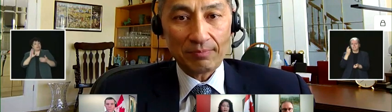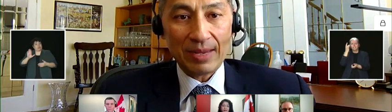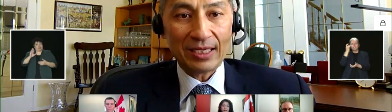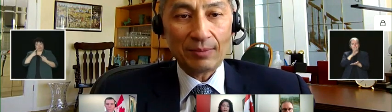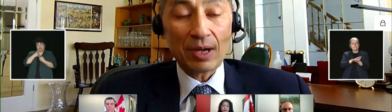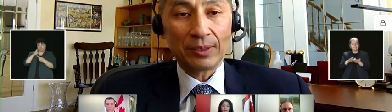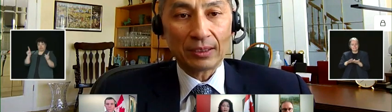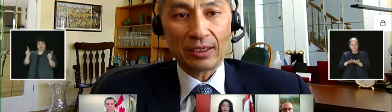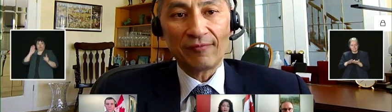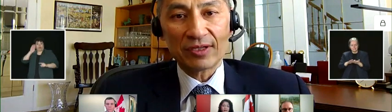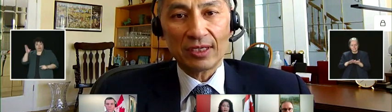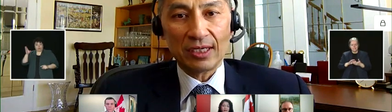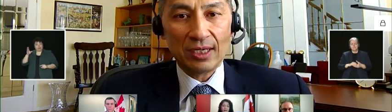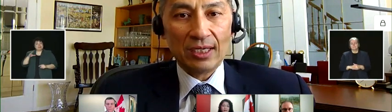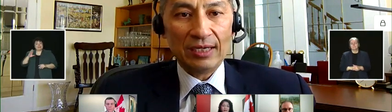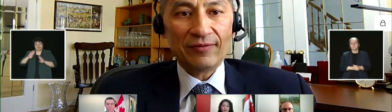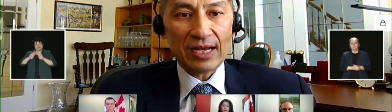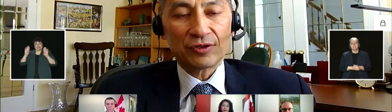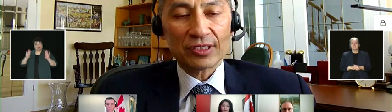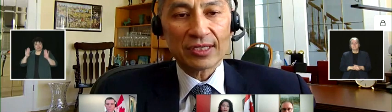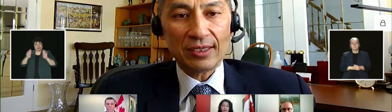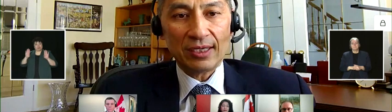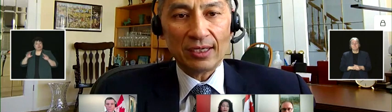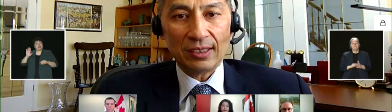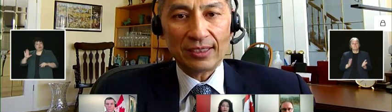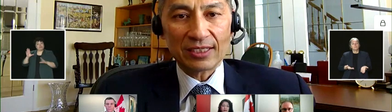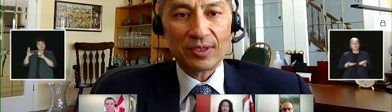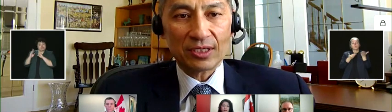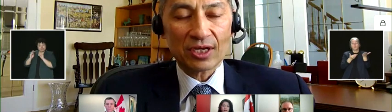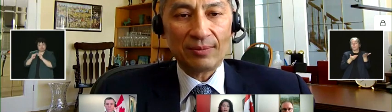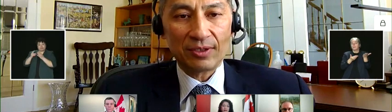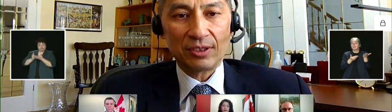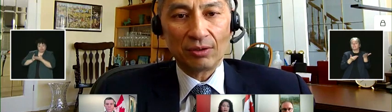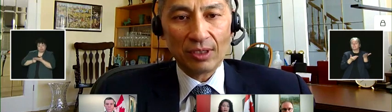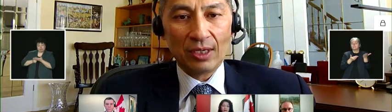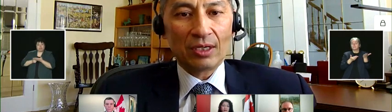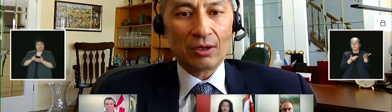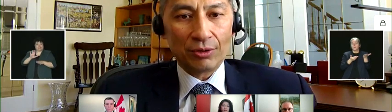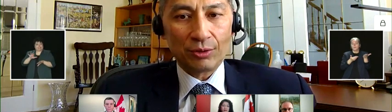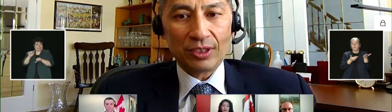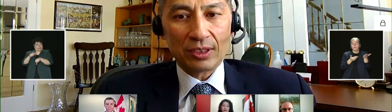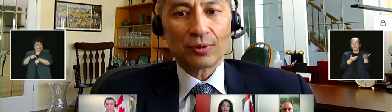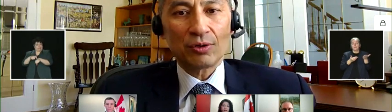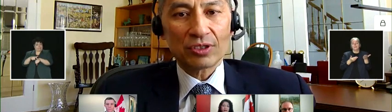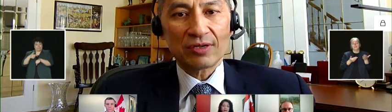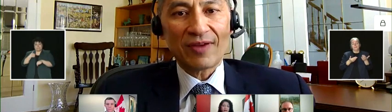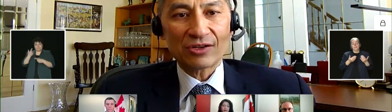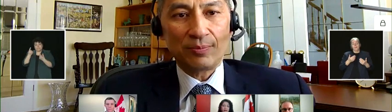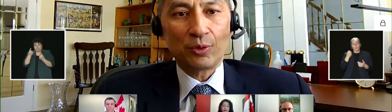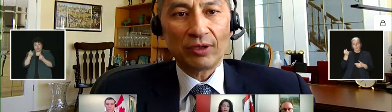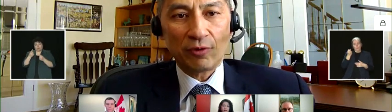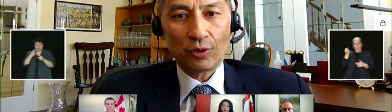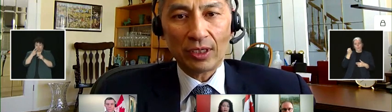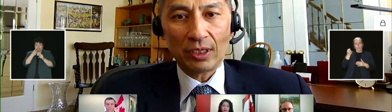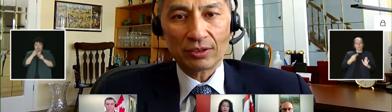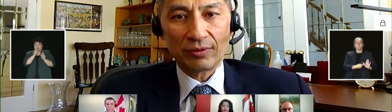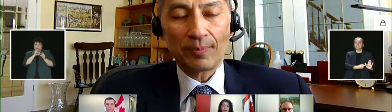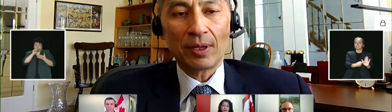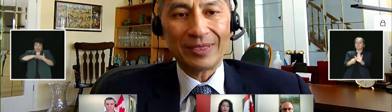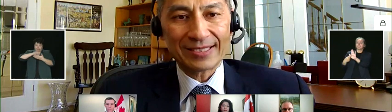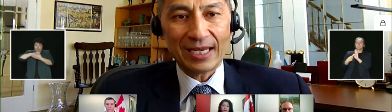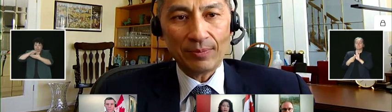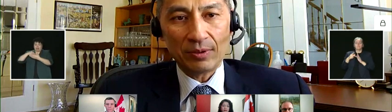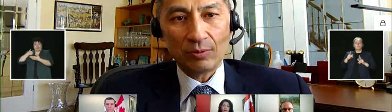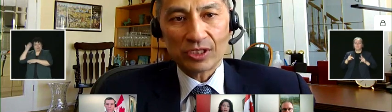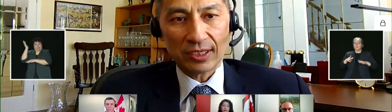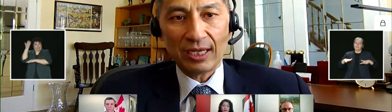anticipate making publicly, obviously, even after Sunday, it takes a bit of time to go through the process of actually putting forward a sort of the